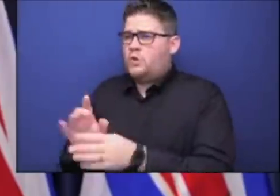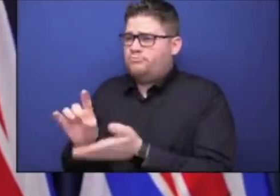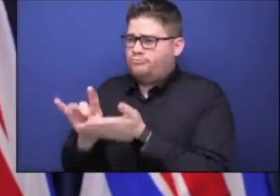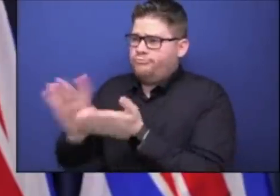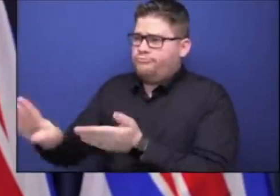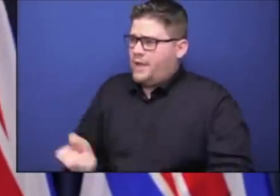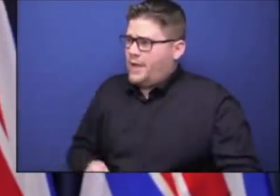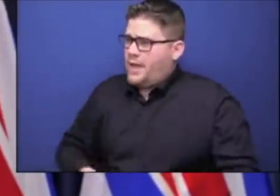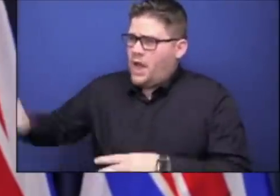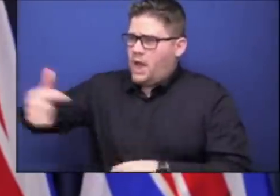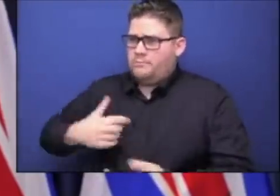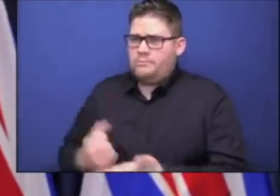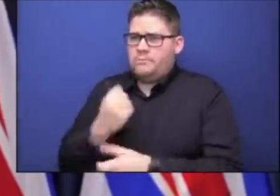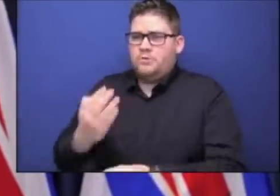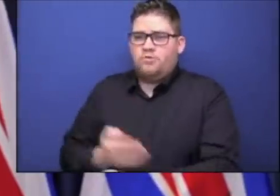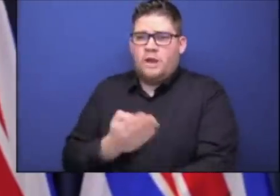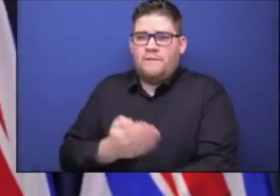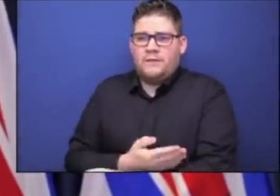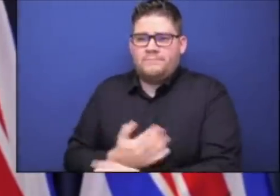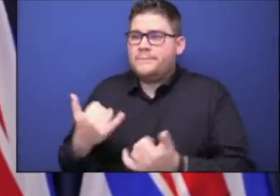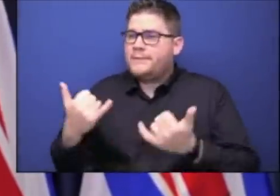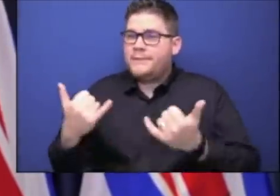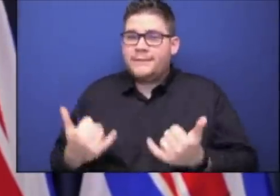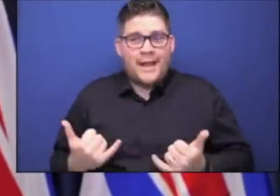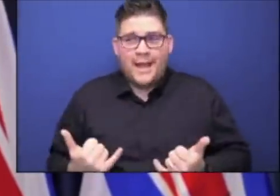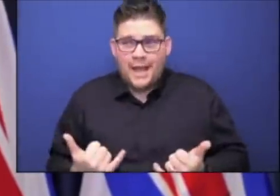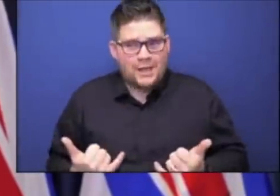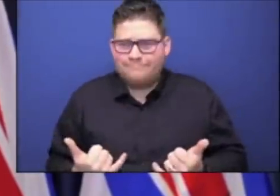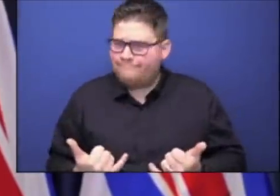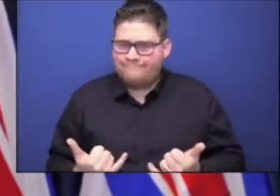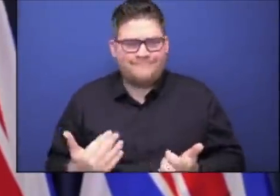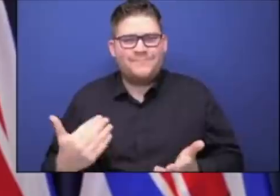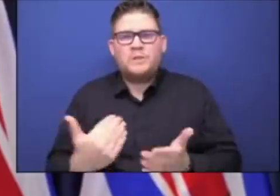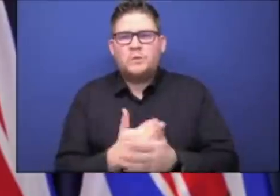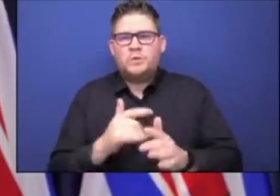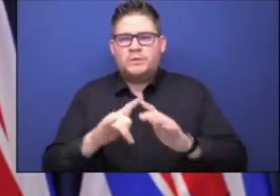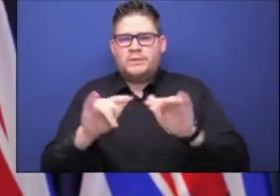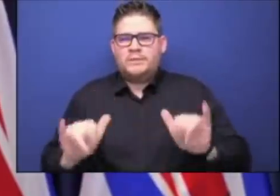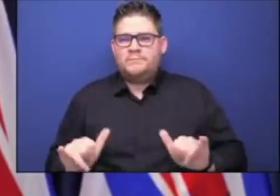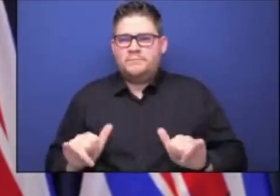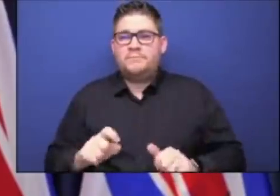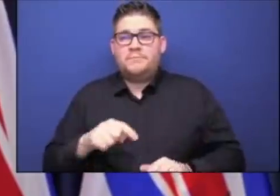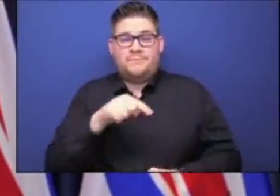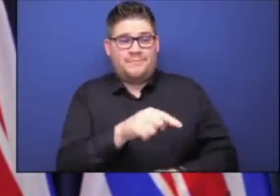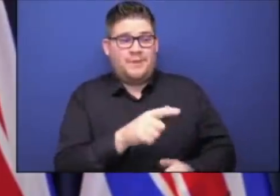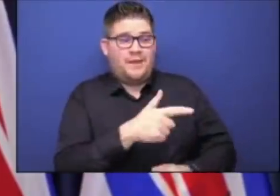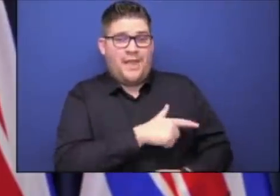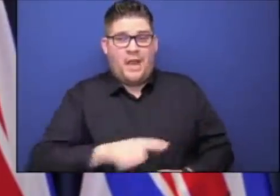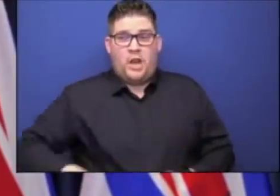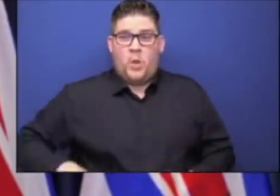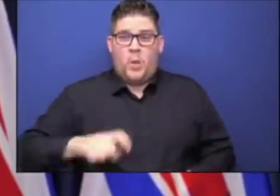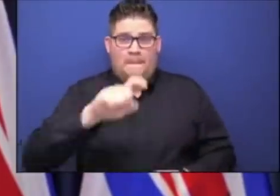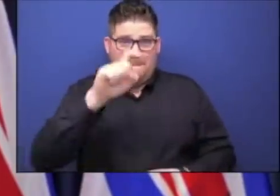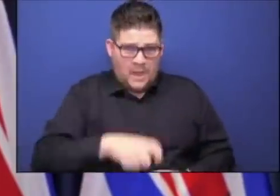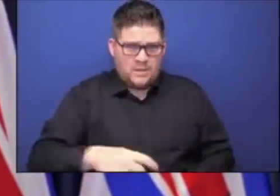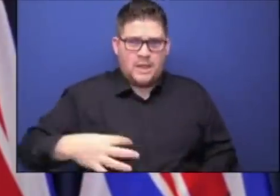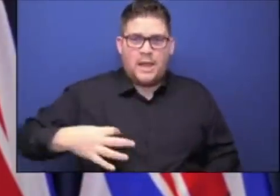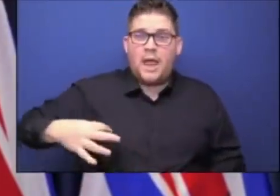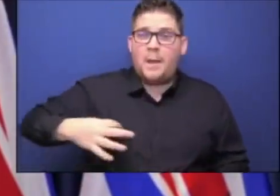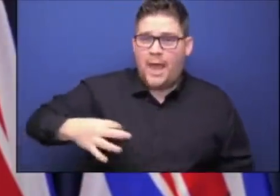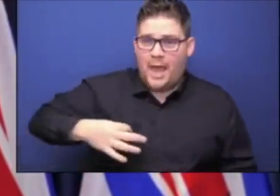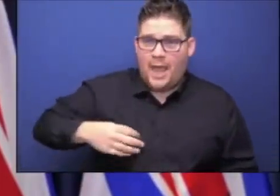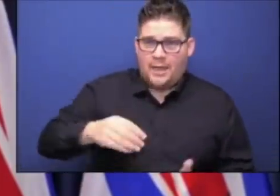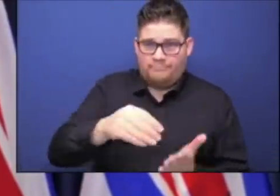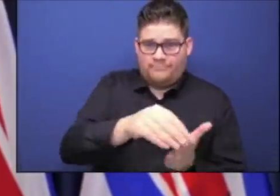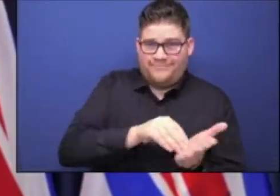to the branch to show them the work that they need to do. We want landlords to invest in their buildings to maintain them. We